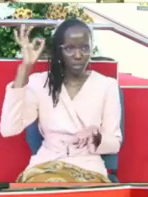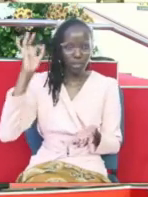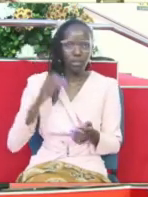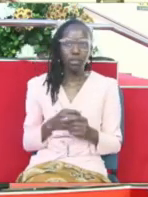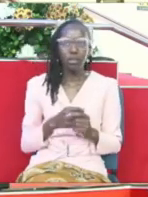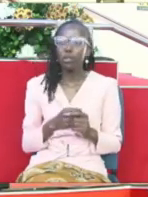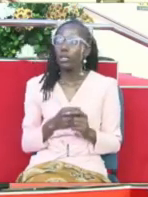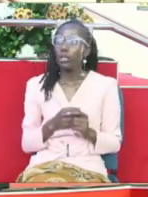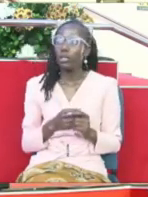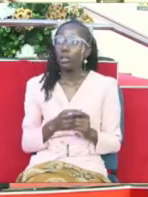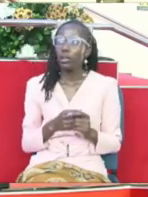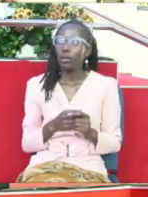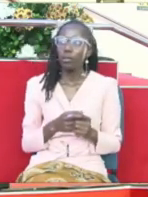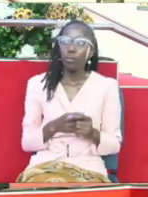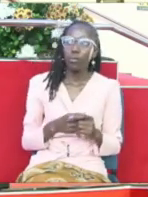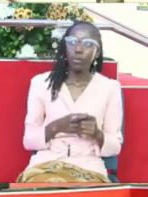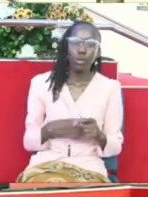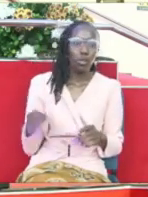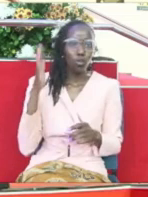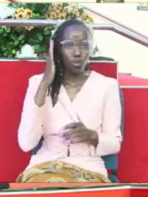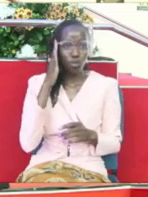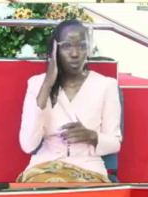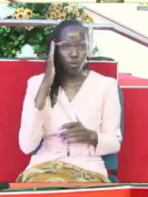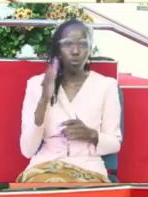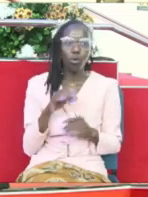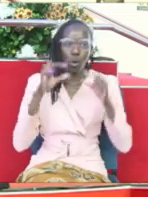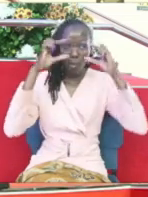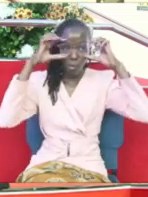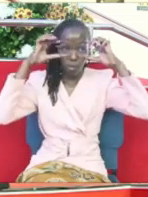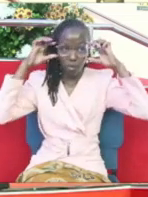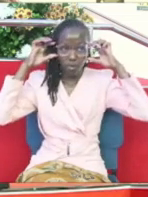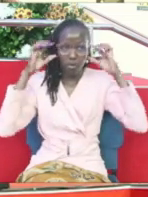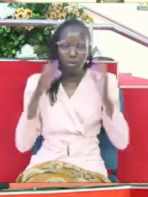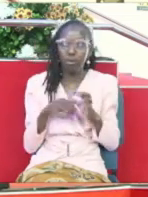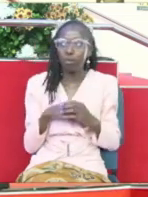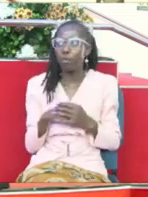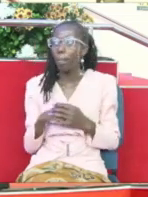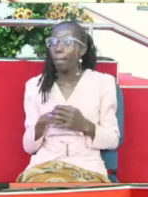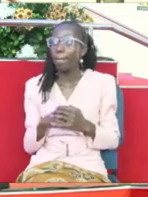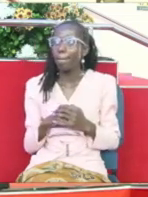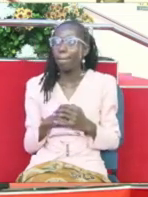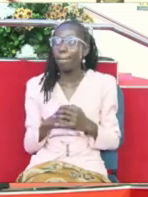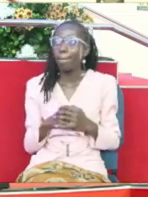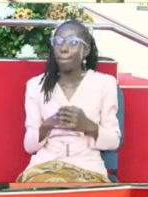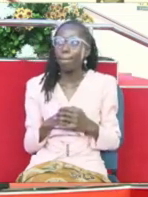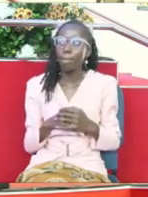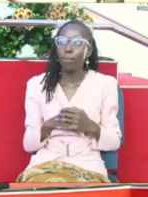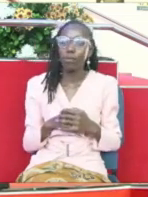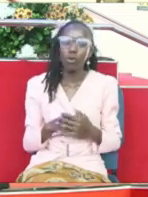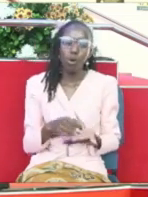had been with his father. Kwa sababu alikuwa baba yake. What is this that makes us be makes the enemy